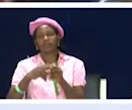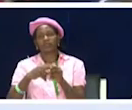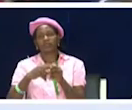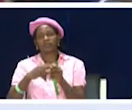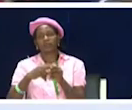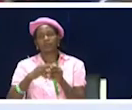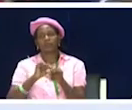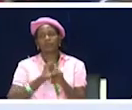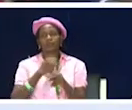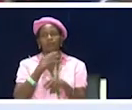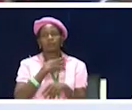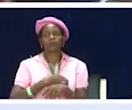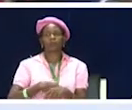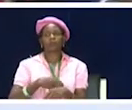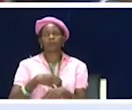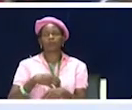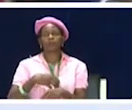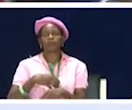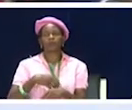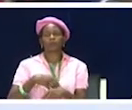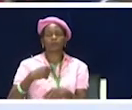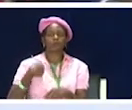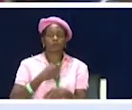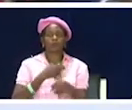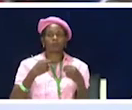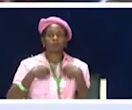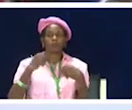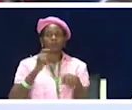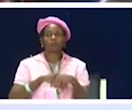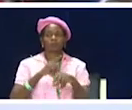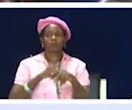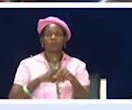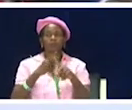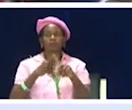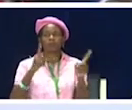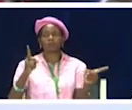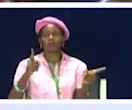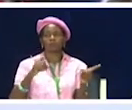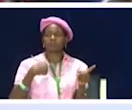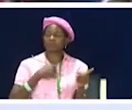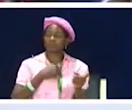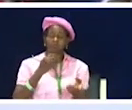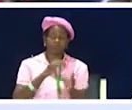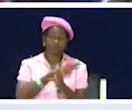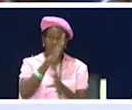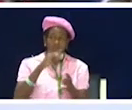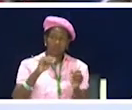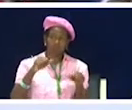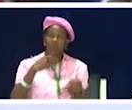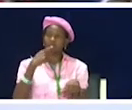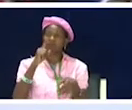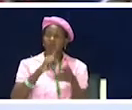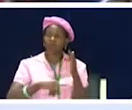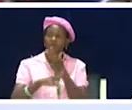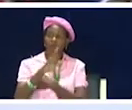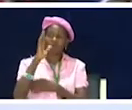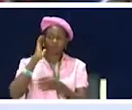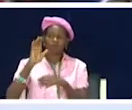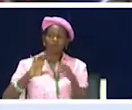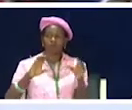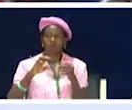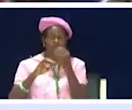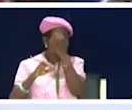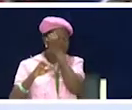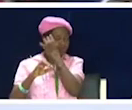I wish we have the time, but well, you never can tell what God will do. We might